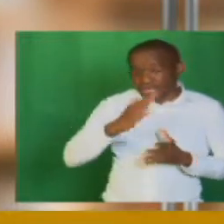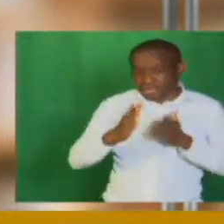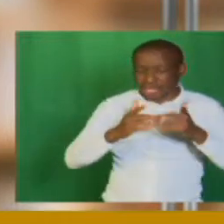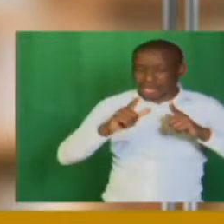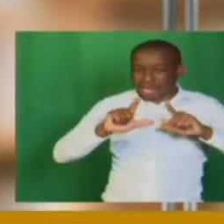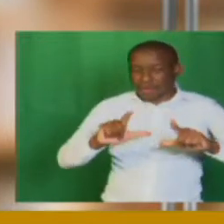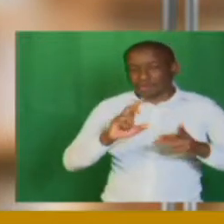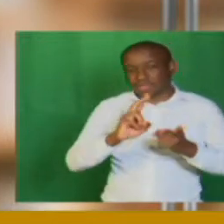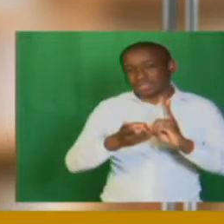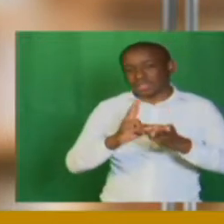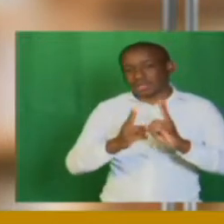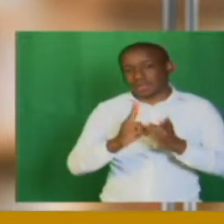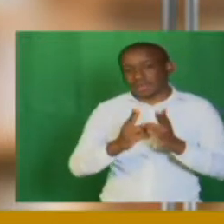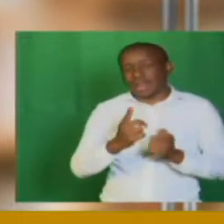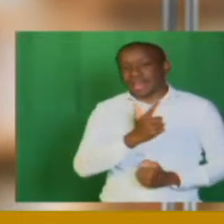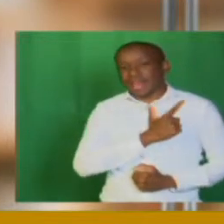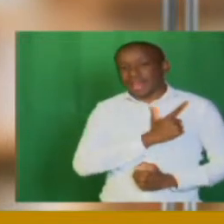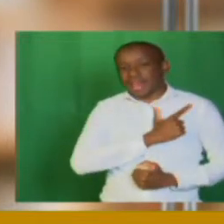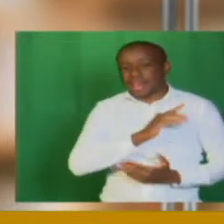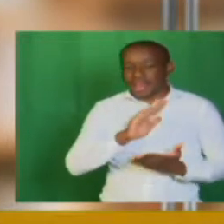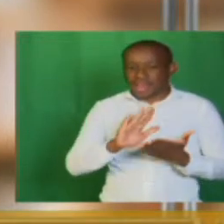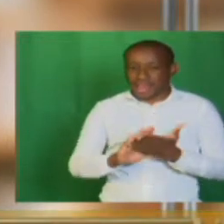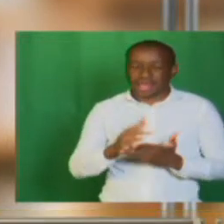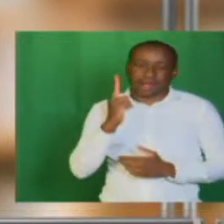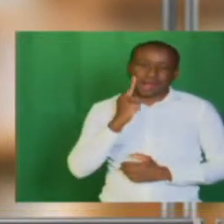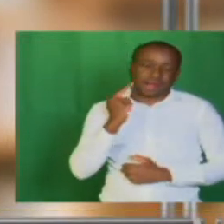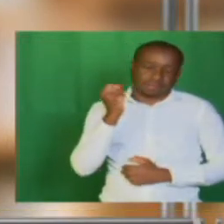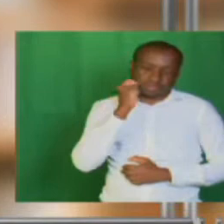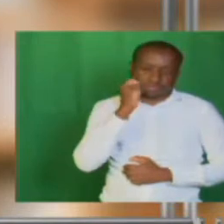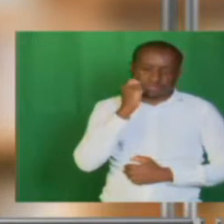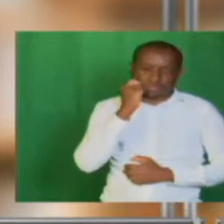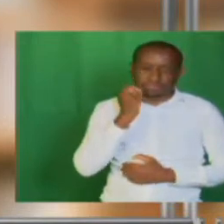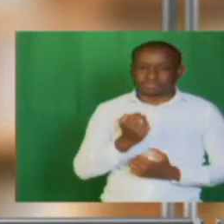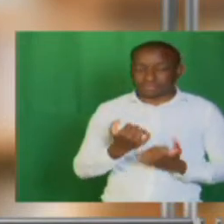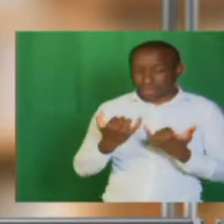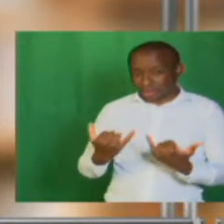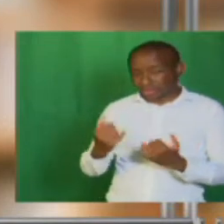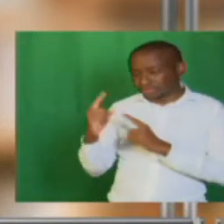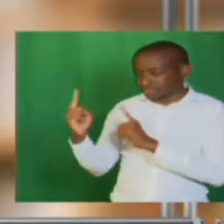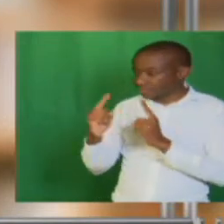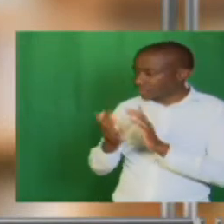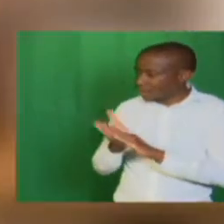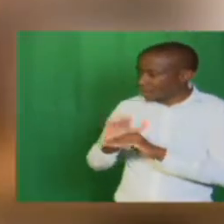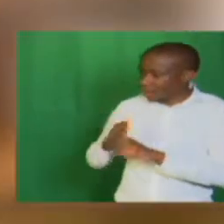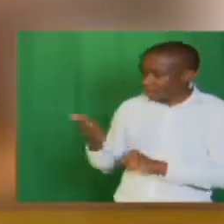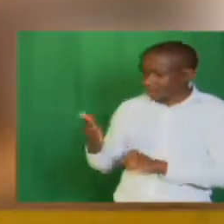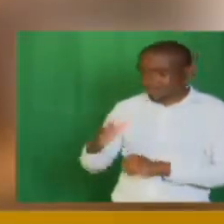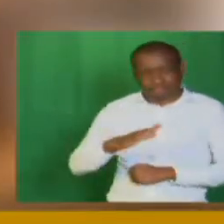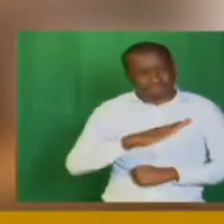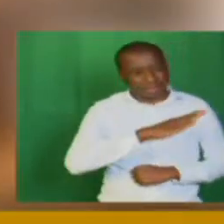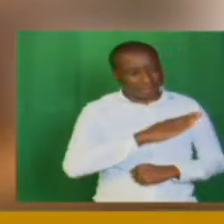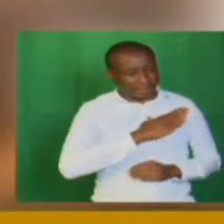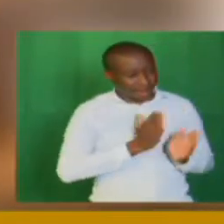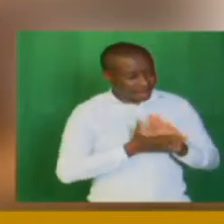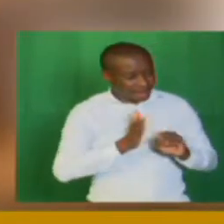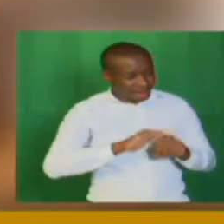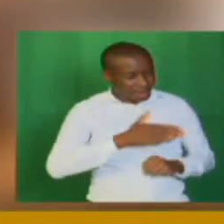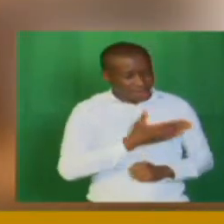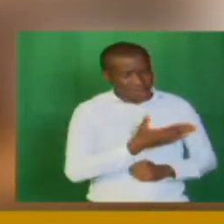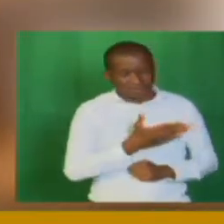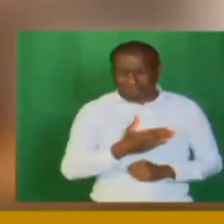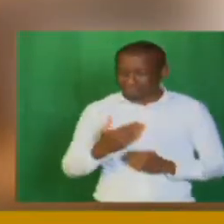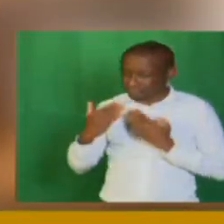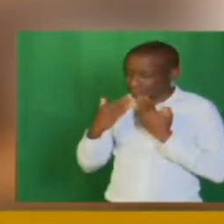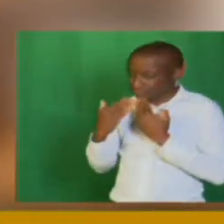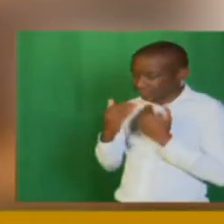language interpreters, Linda Mamba and Tobile Fagudze. Lungelo, how are you doing this afternoon? I'm fine, Gwazi. How are you? I'm good, thank you very